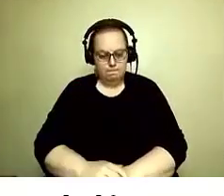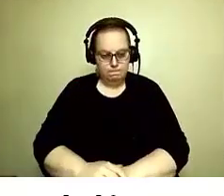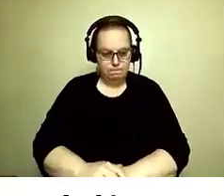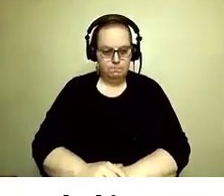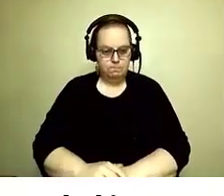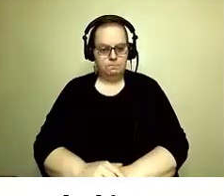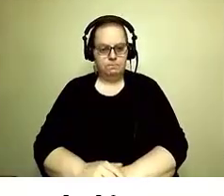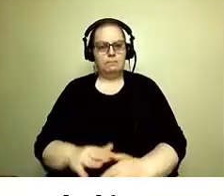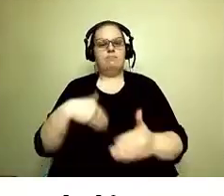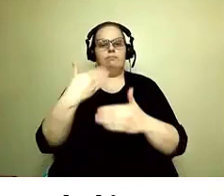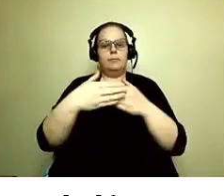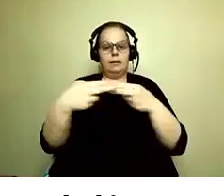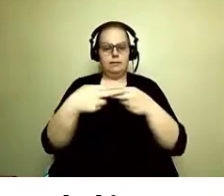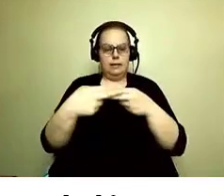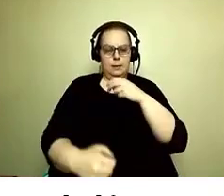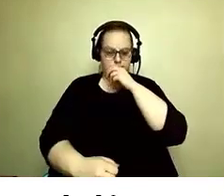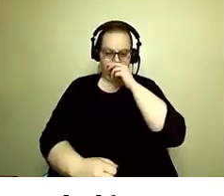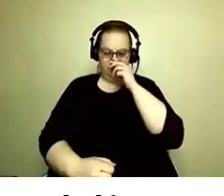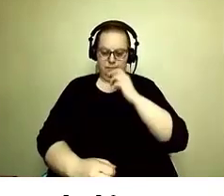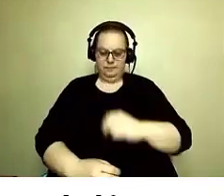So next slide, please.